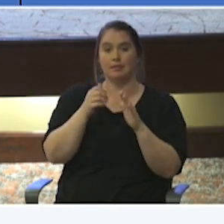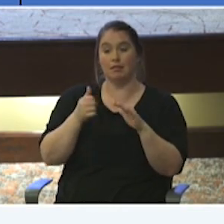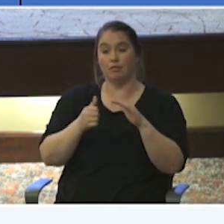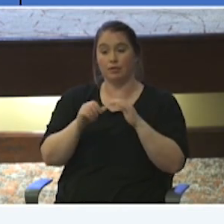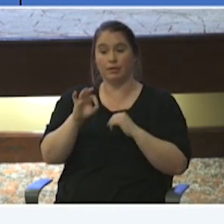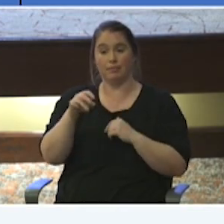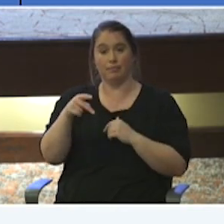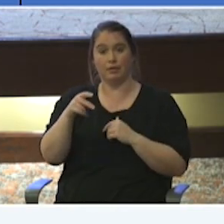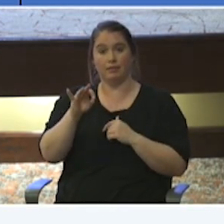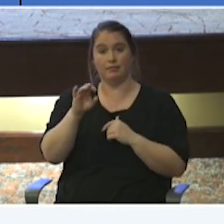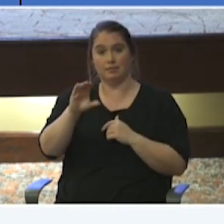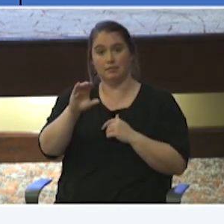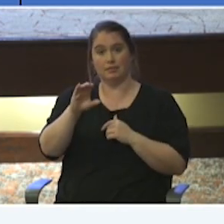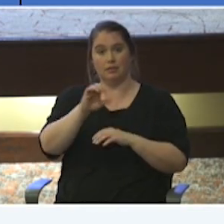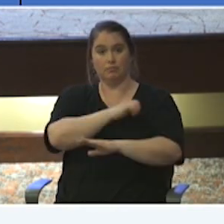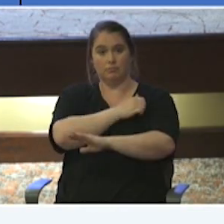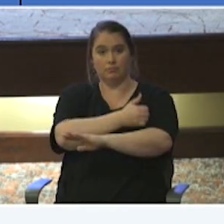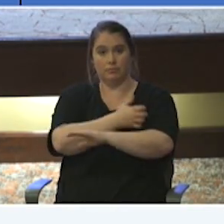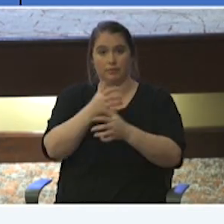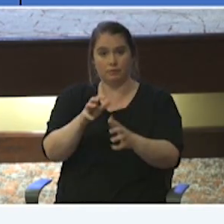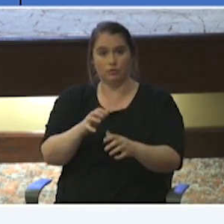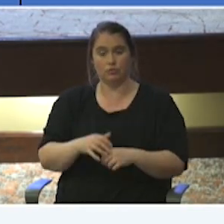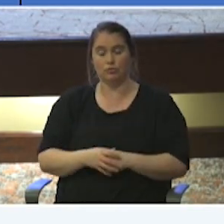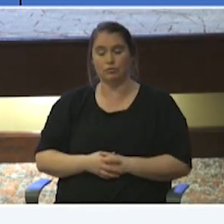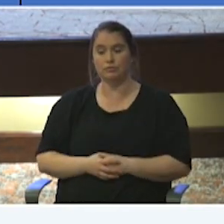PFC mechanism.